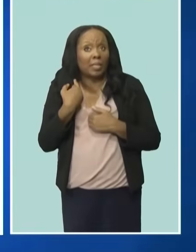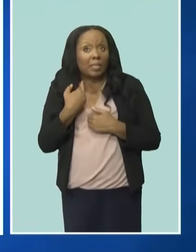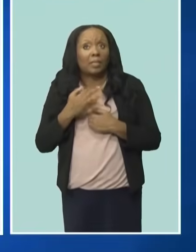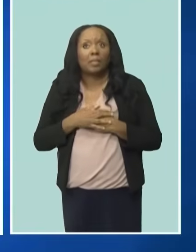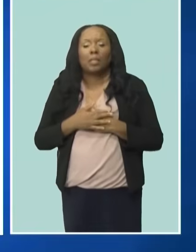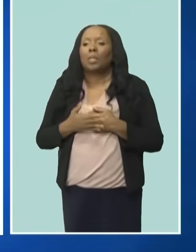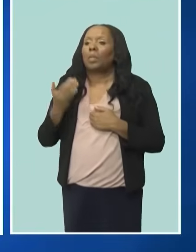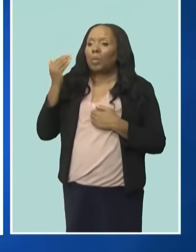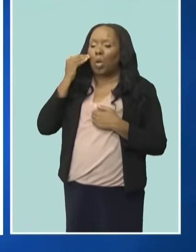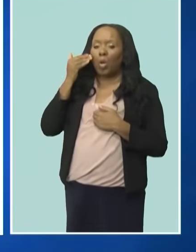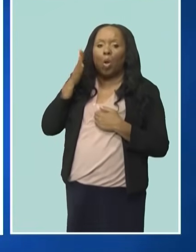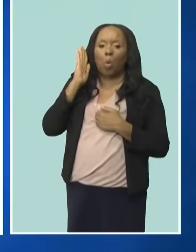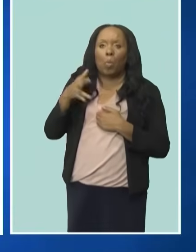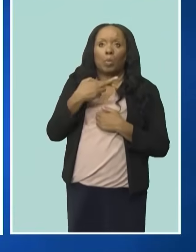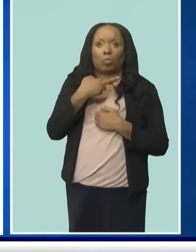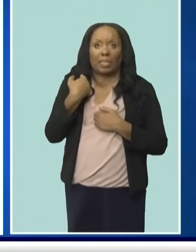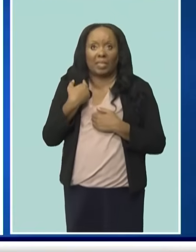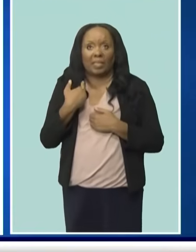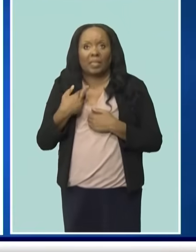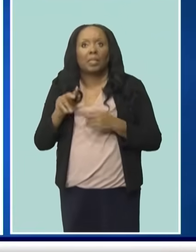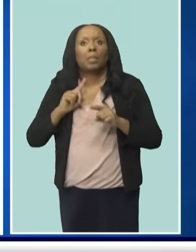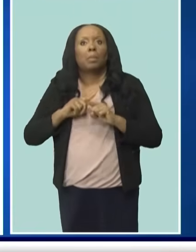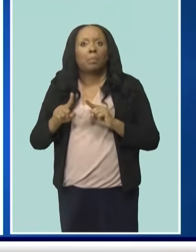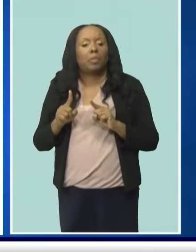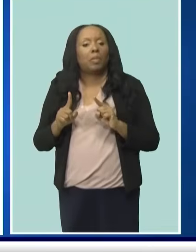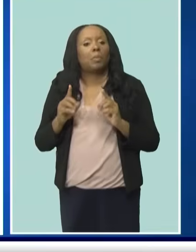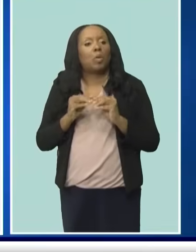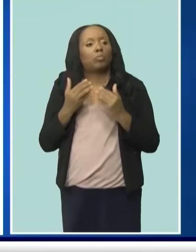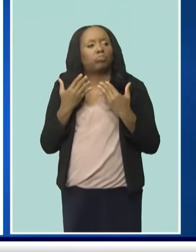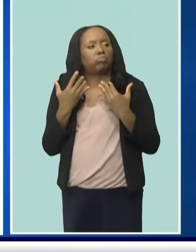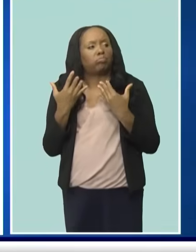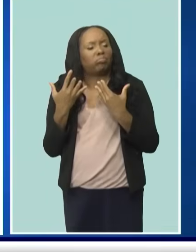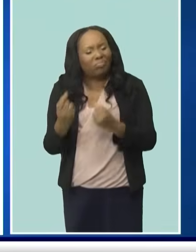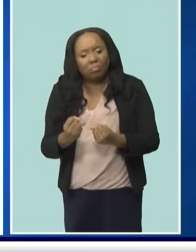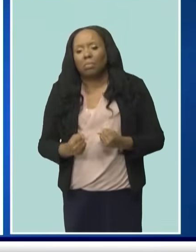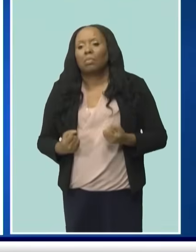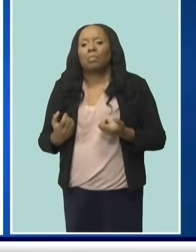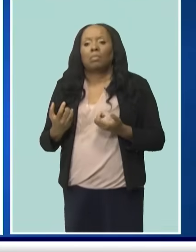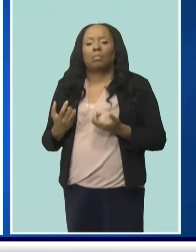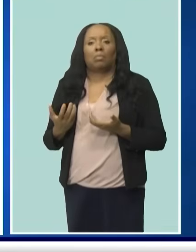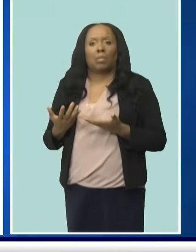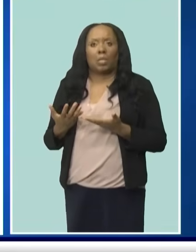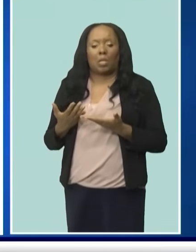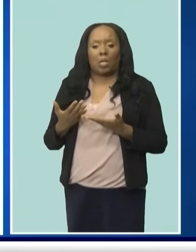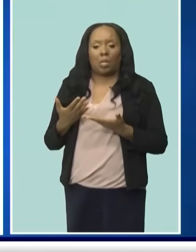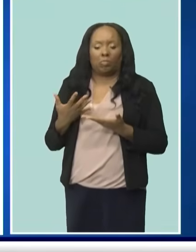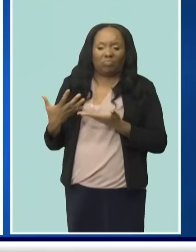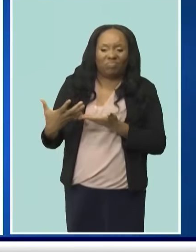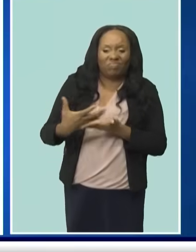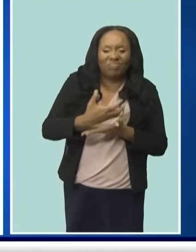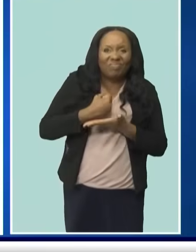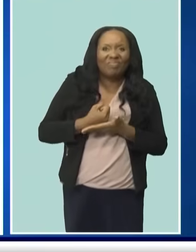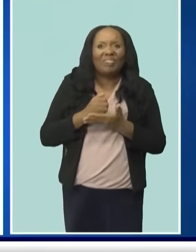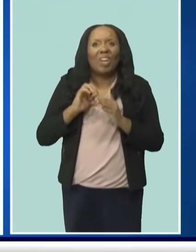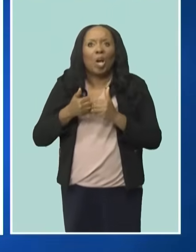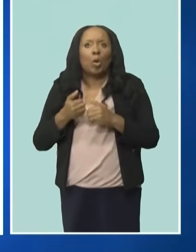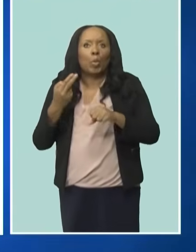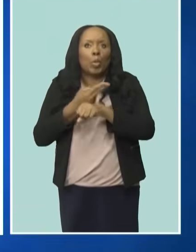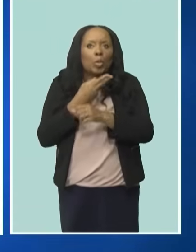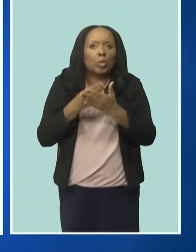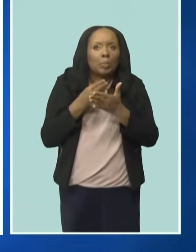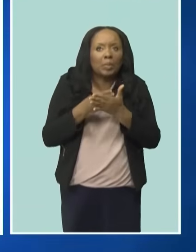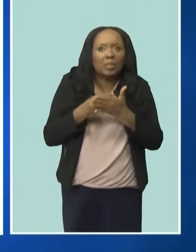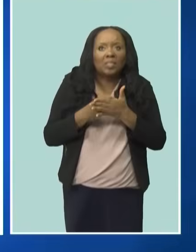on the down solid path, continue strong fiscal performance, revenues and discipline with respect to spending will help to drive